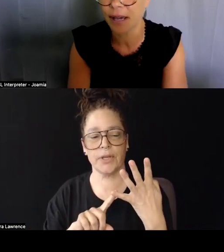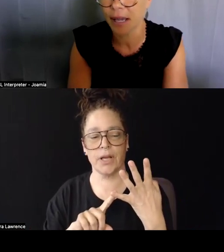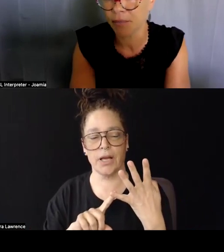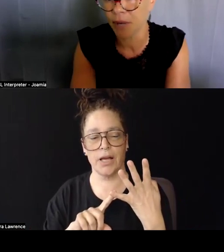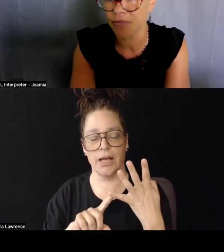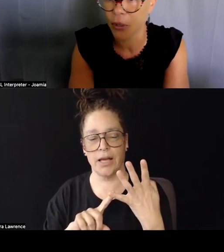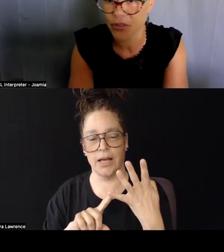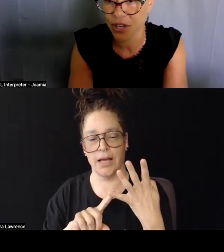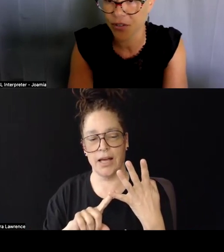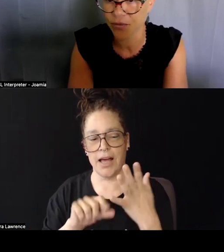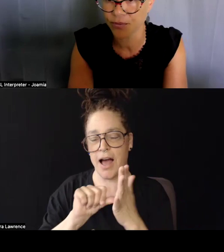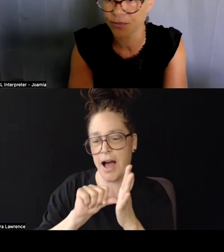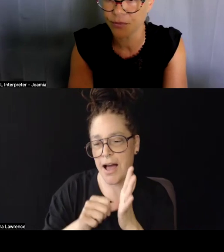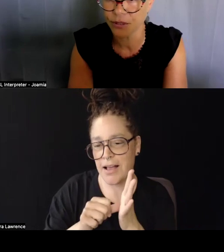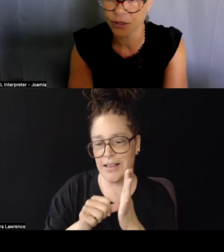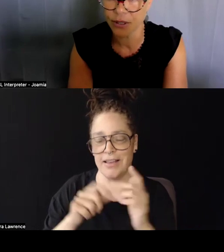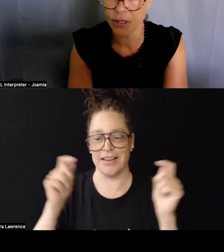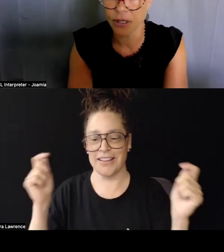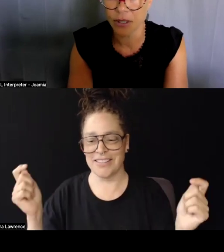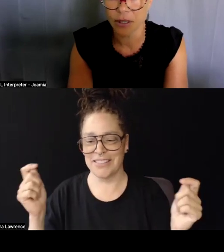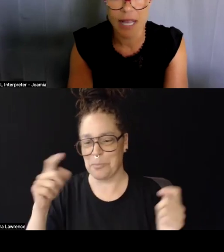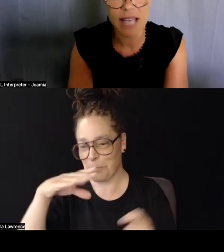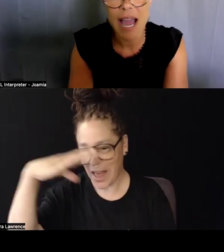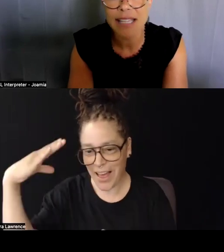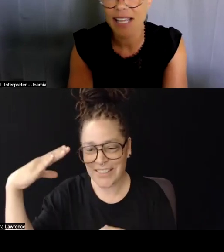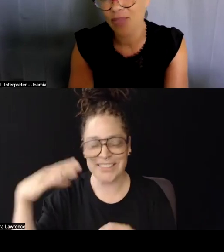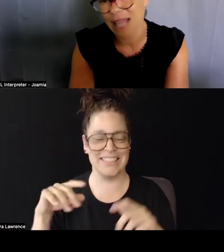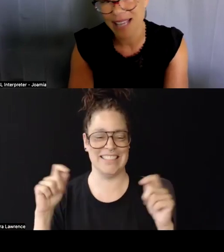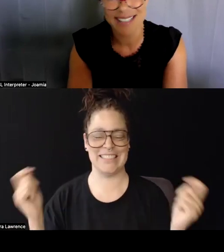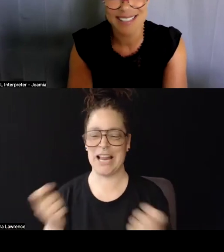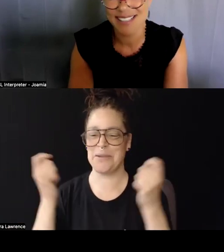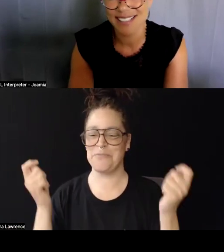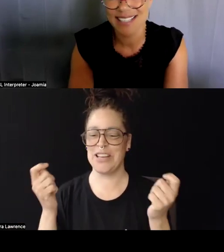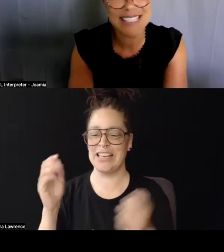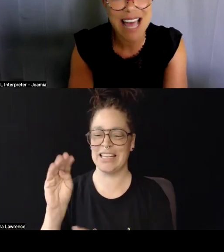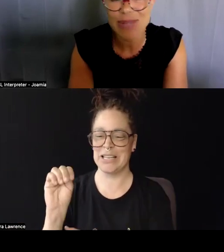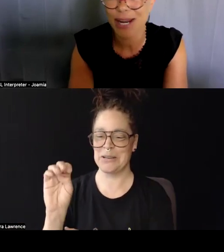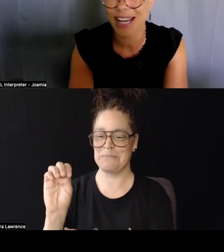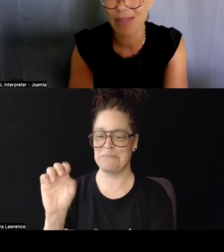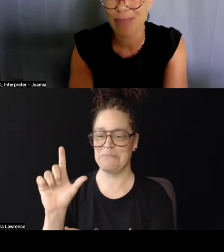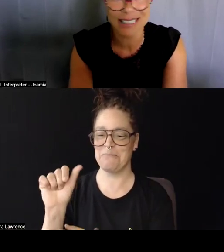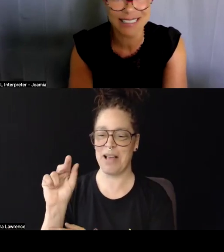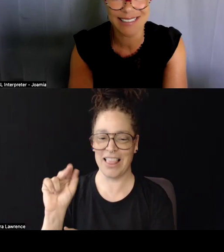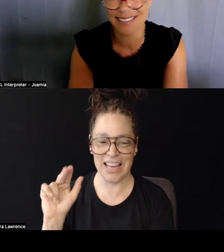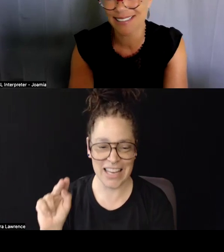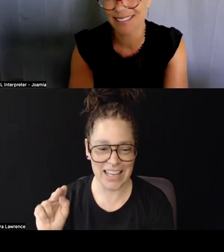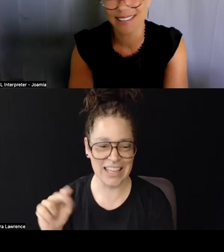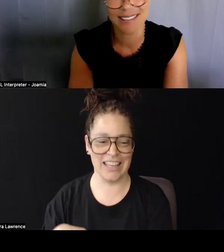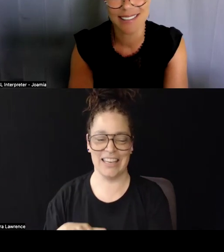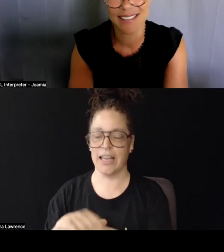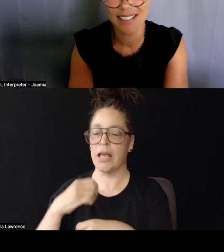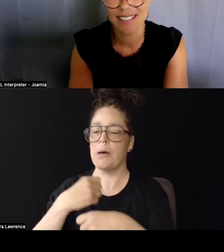that I'm focusing on. Is highlighting Blackness, celebrating melanin,